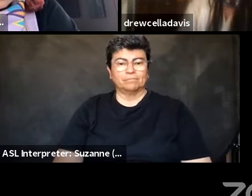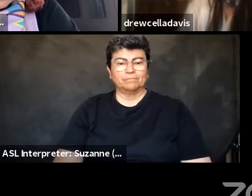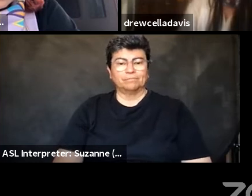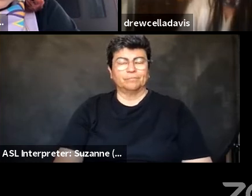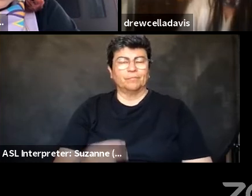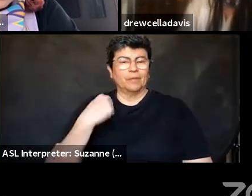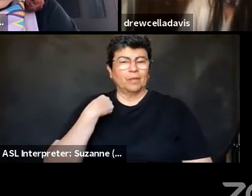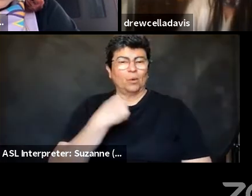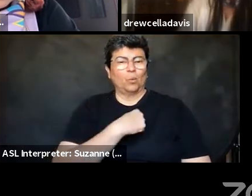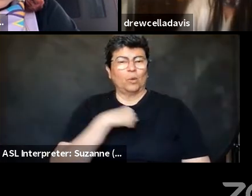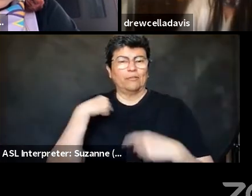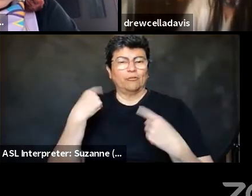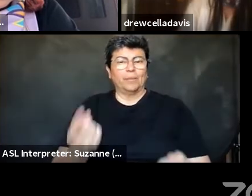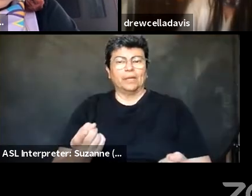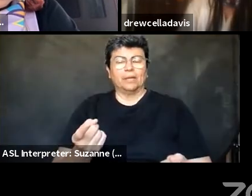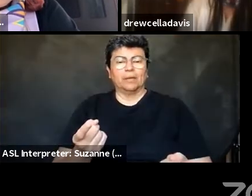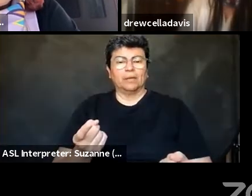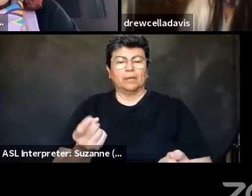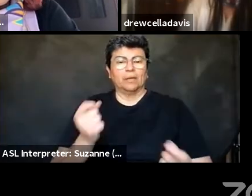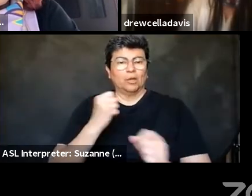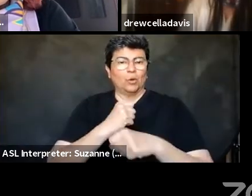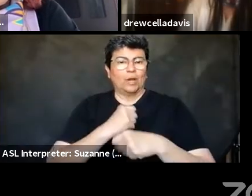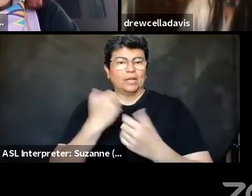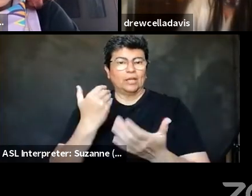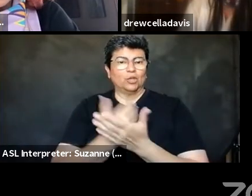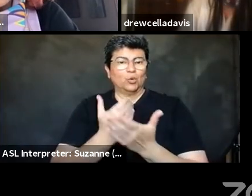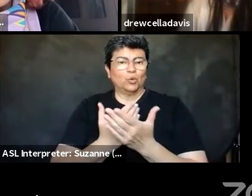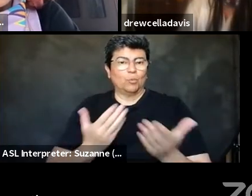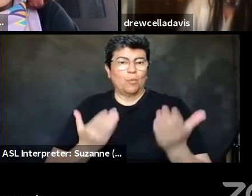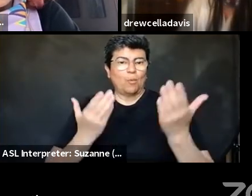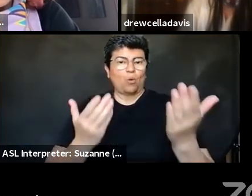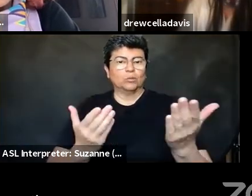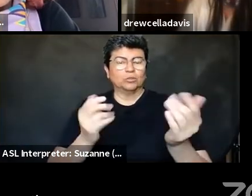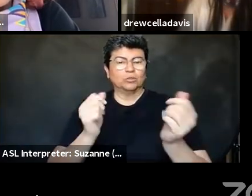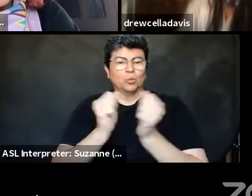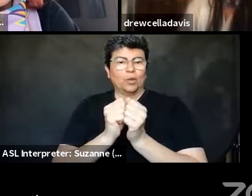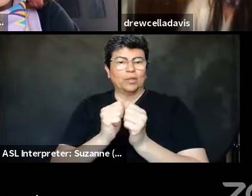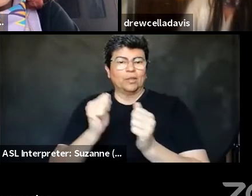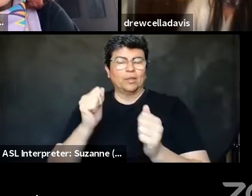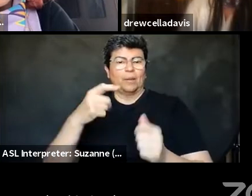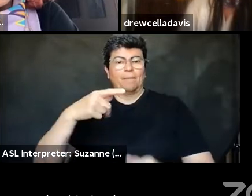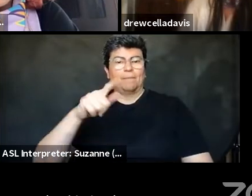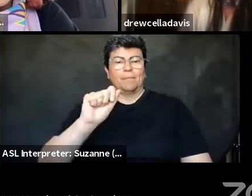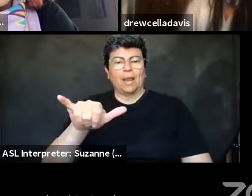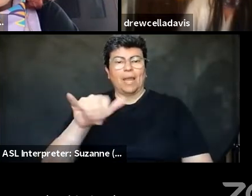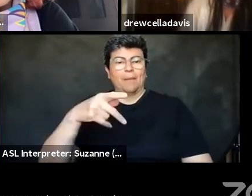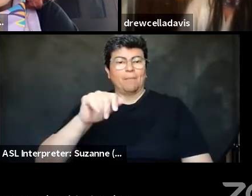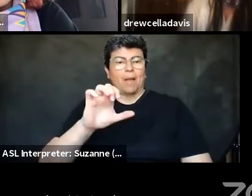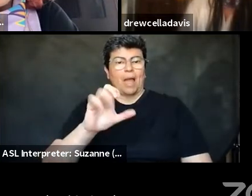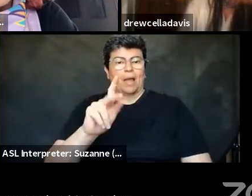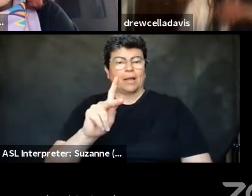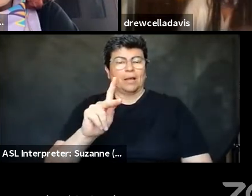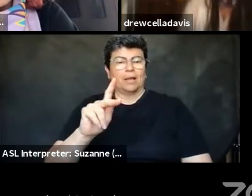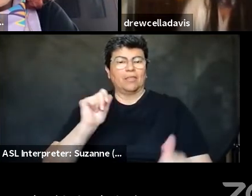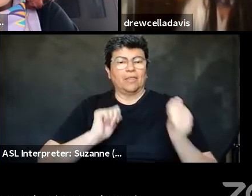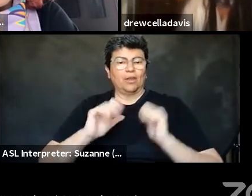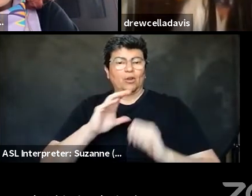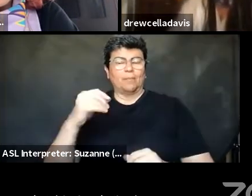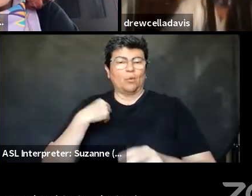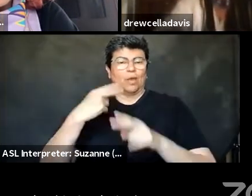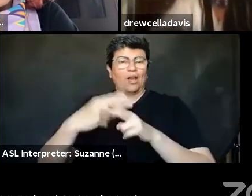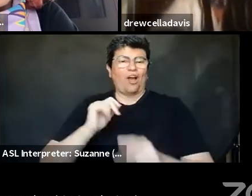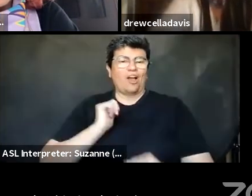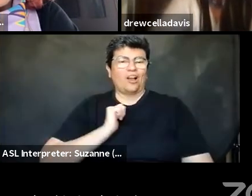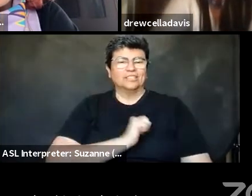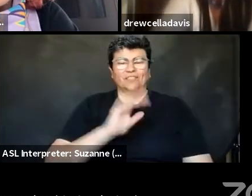we've been creating new proposals with the Playback Theater Company. We call ourselves